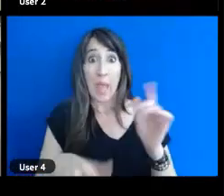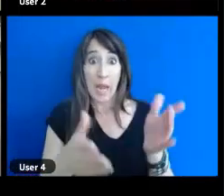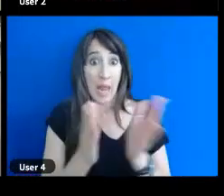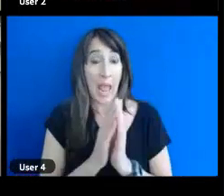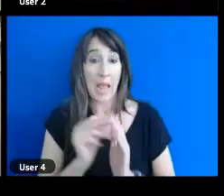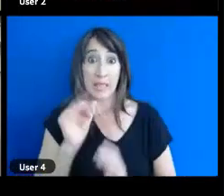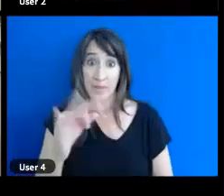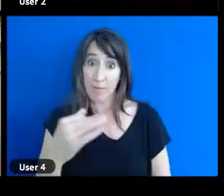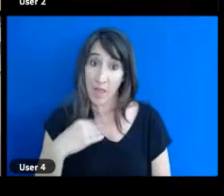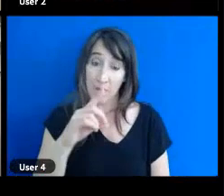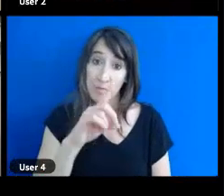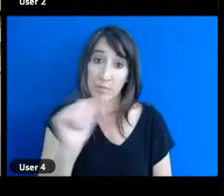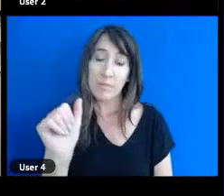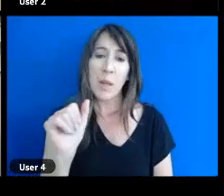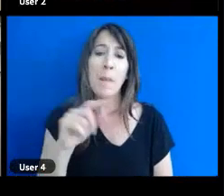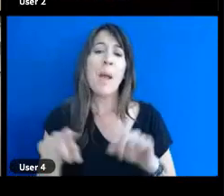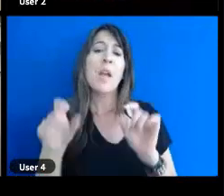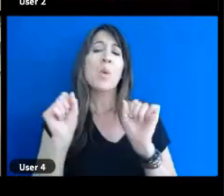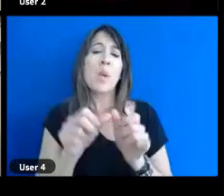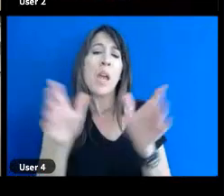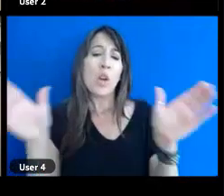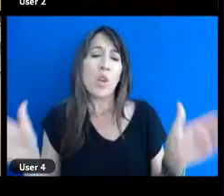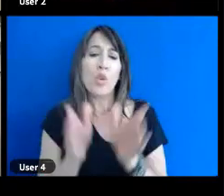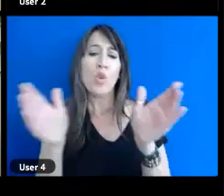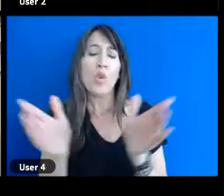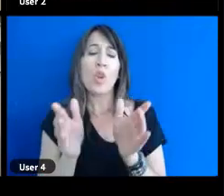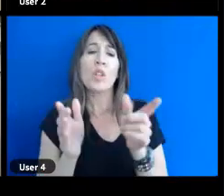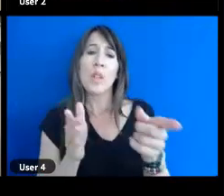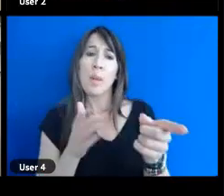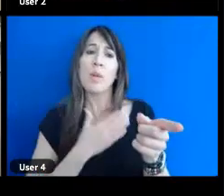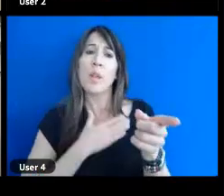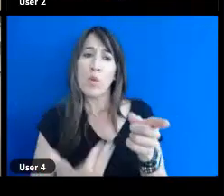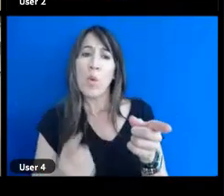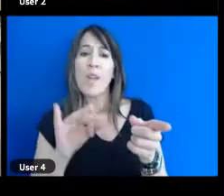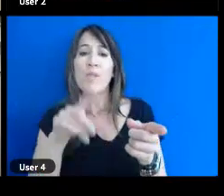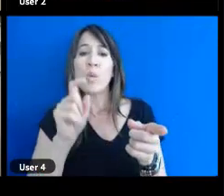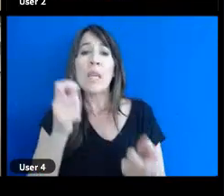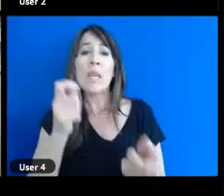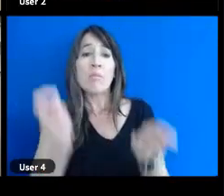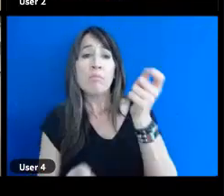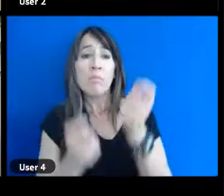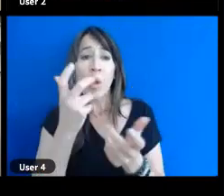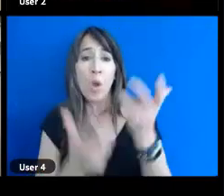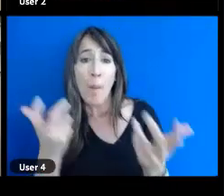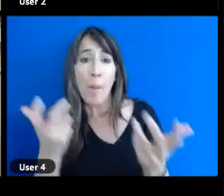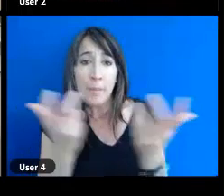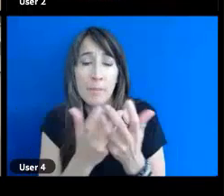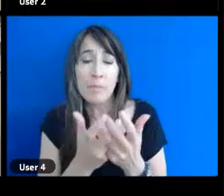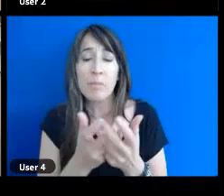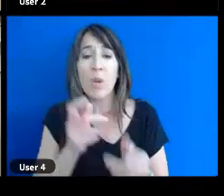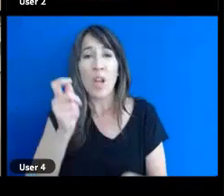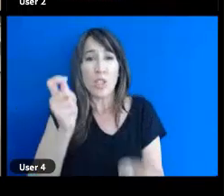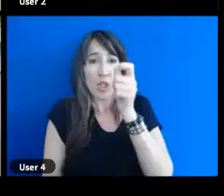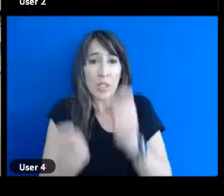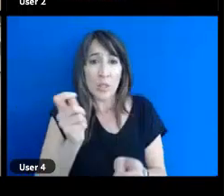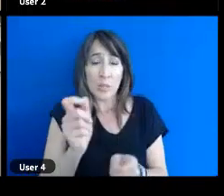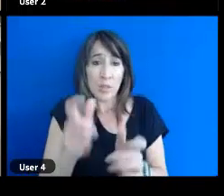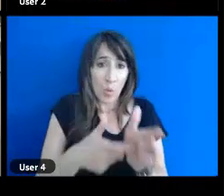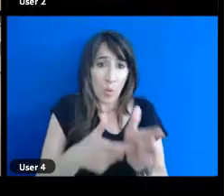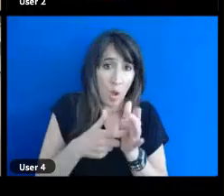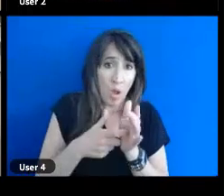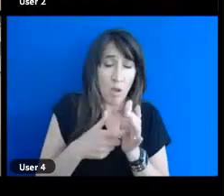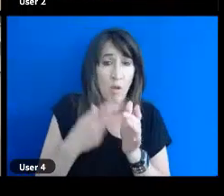provide opportunities for disclosure. While you can't ask the person if they have a disability, you can ask them to let you know